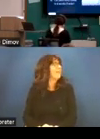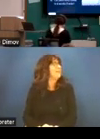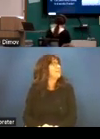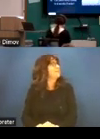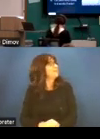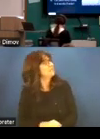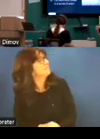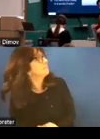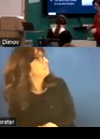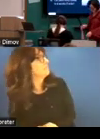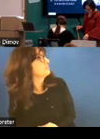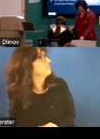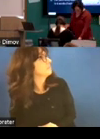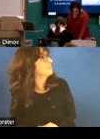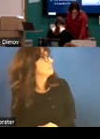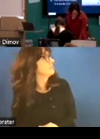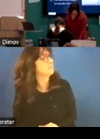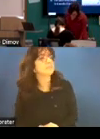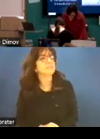Never stood on a child's desk.